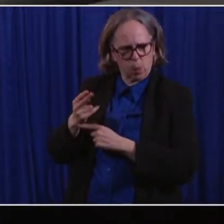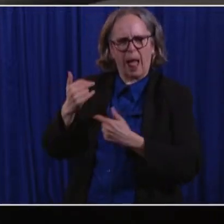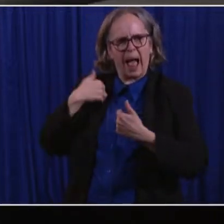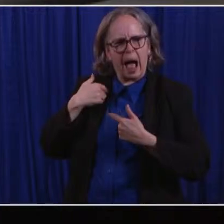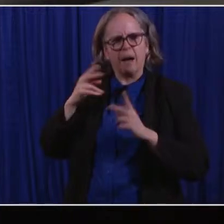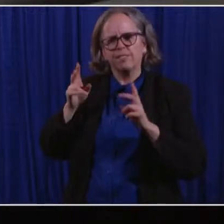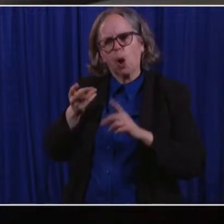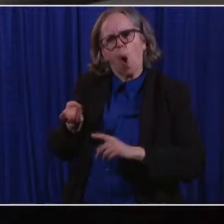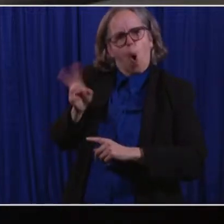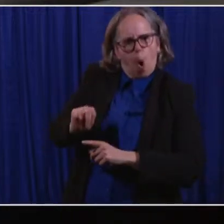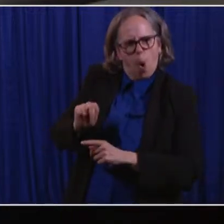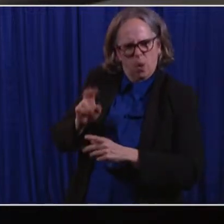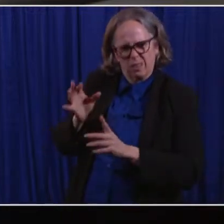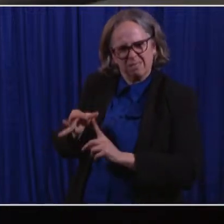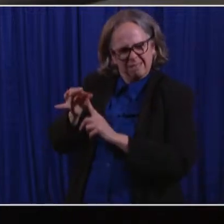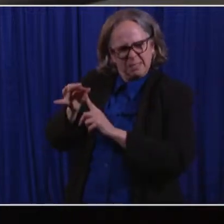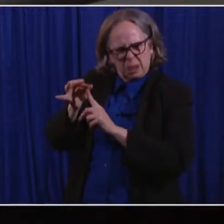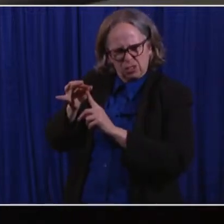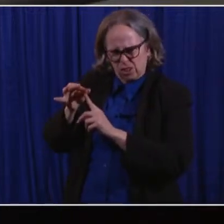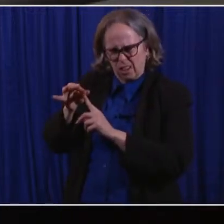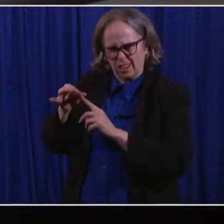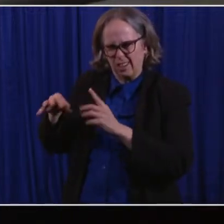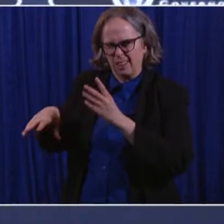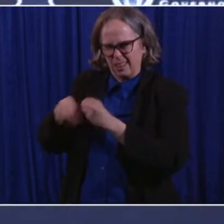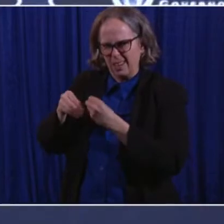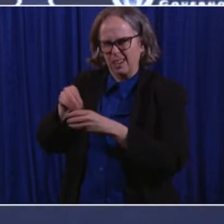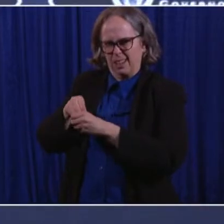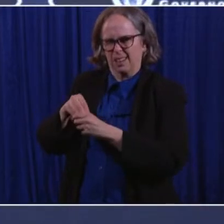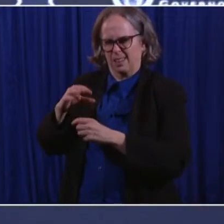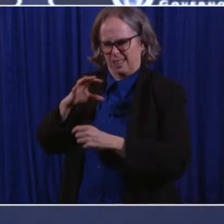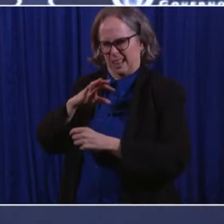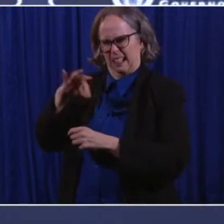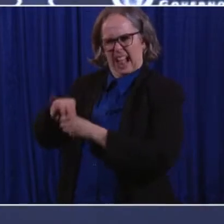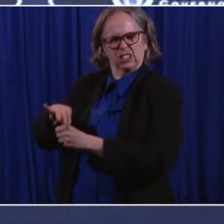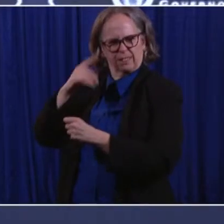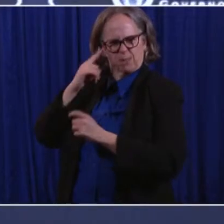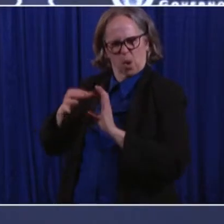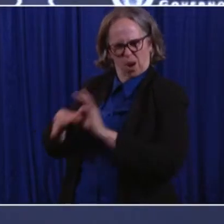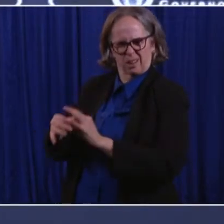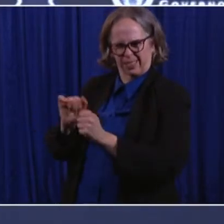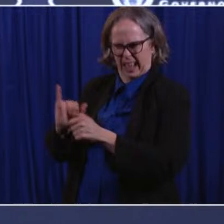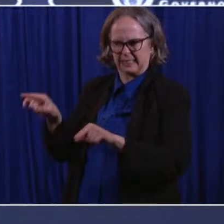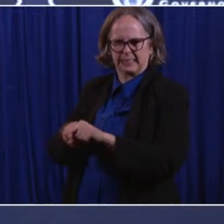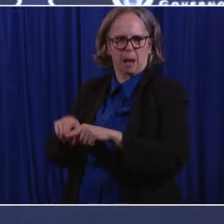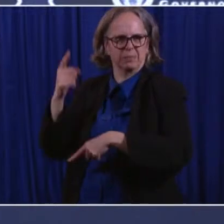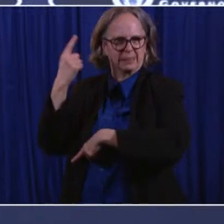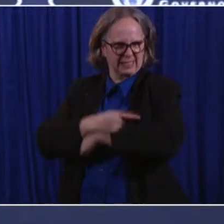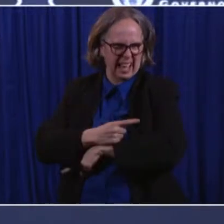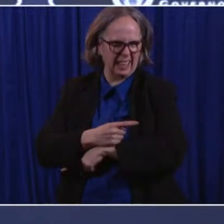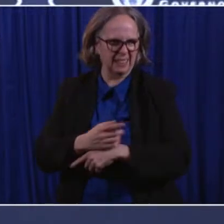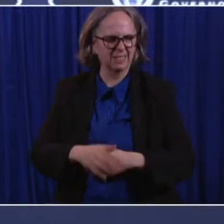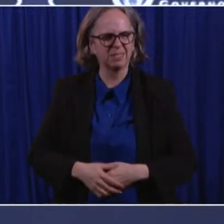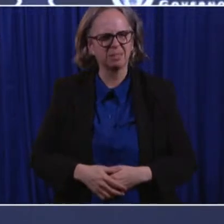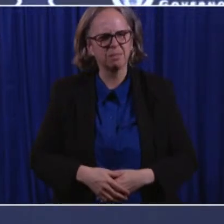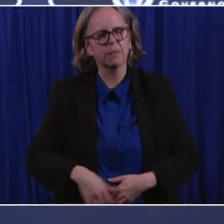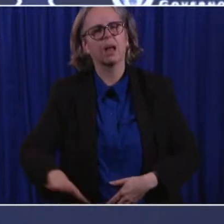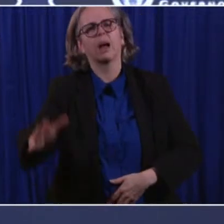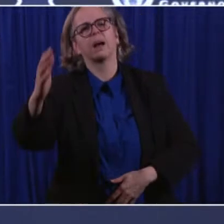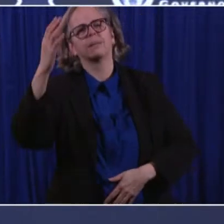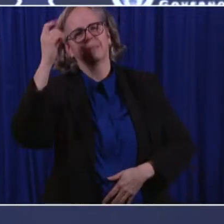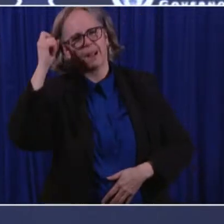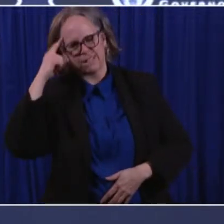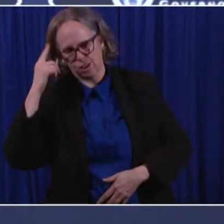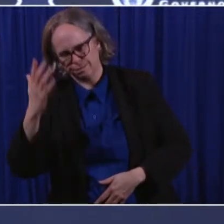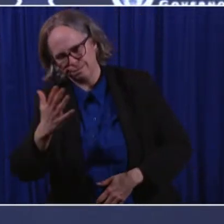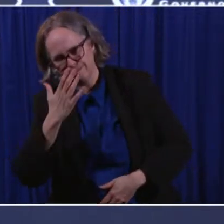the congressional race on that same day at the same time. Okay. Mr. Secretary, thank you very much. You're nice to call in. We appreciate it. Thank you so